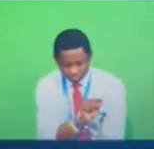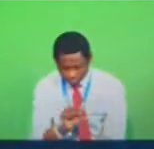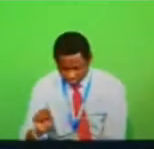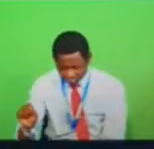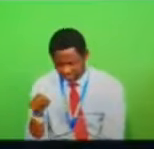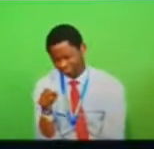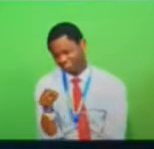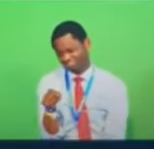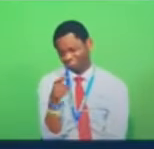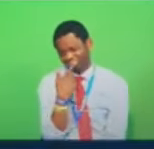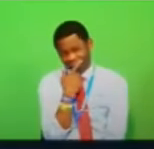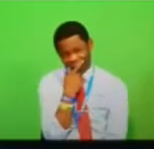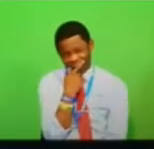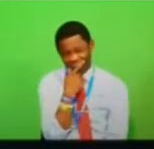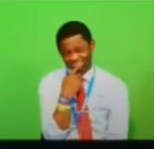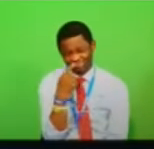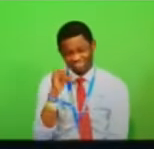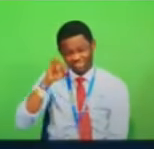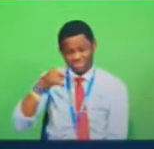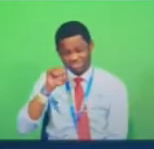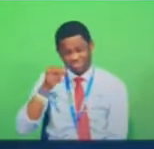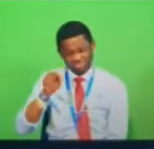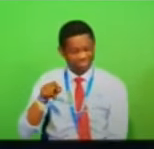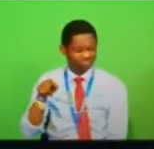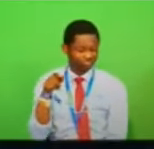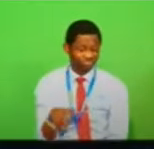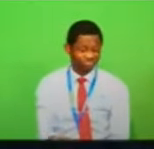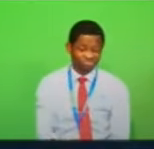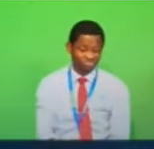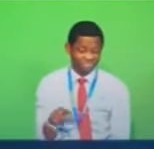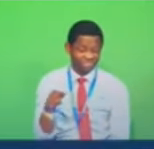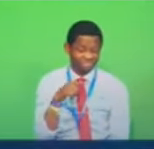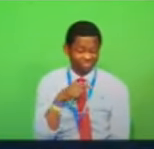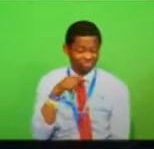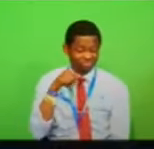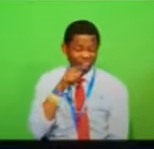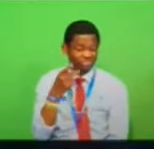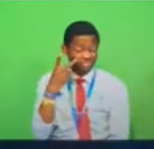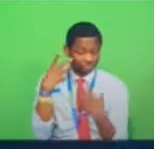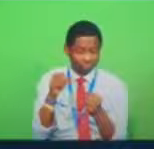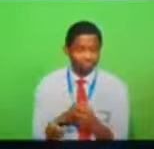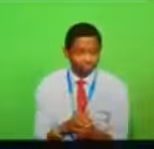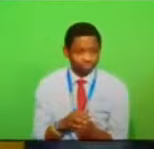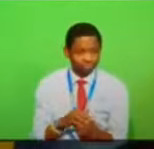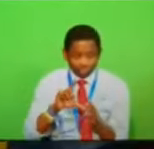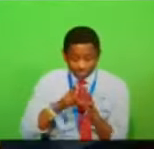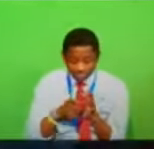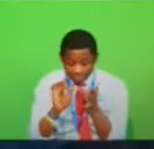one, John should check his prophetic again. And then the internet